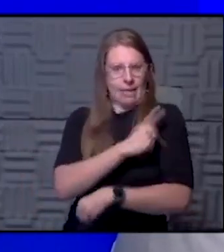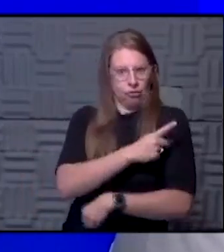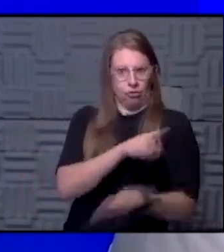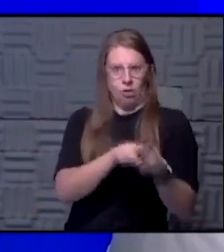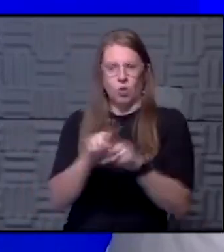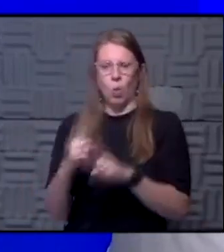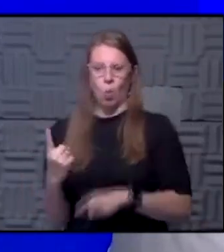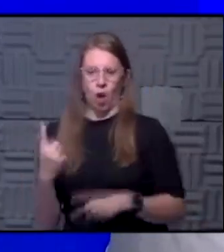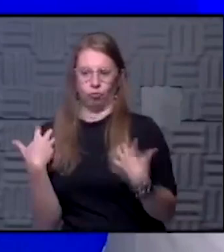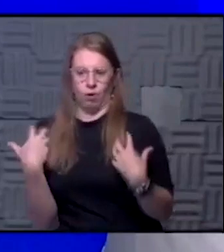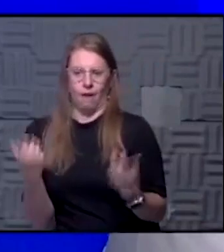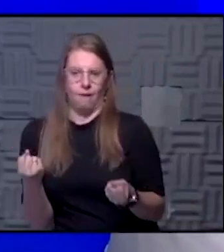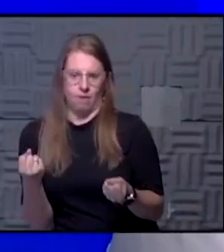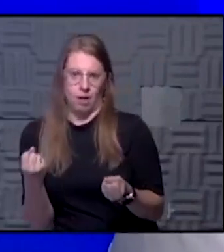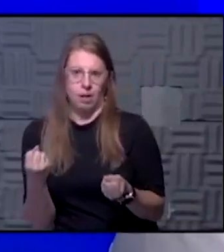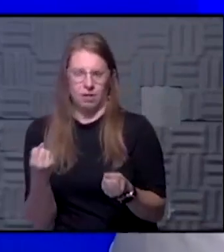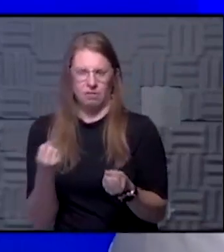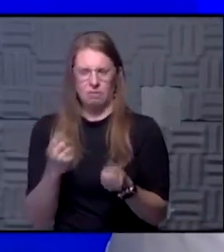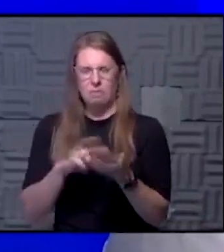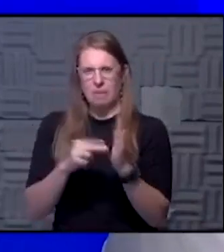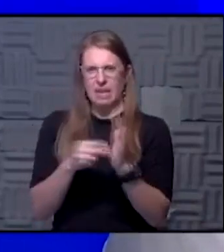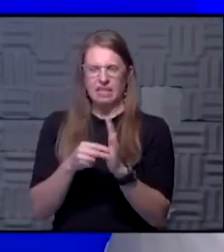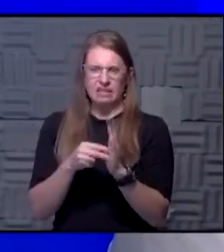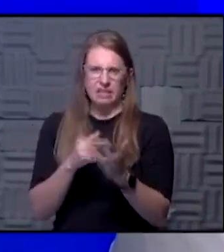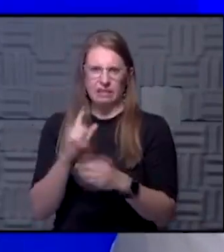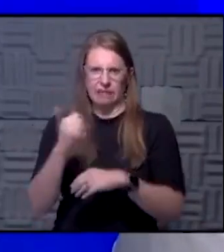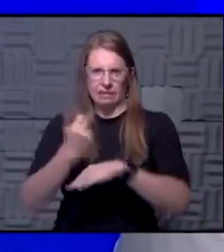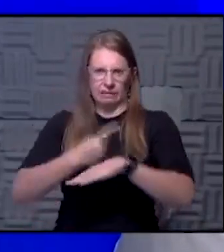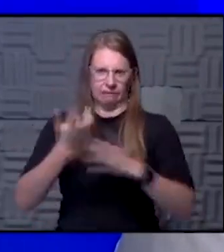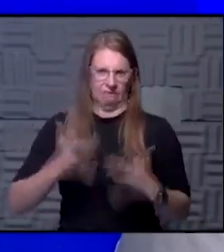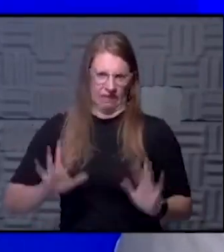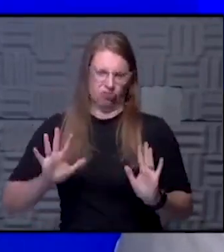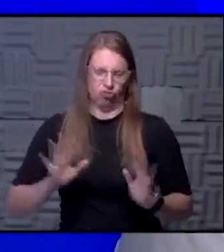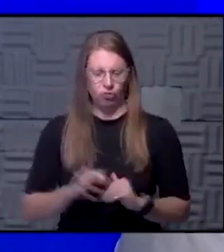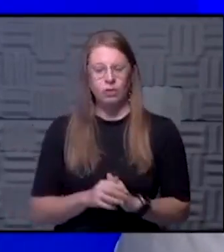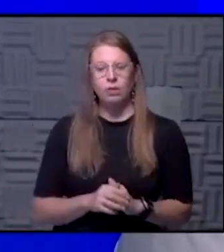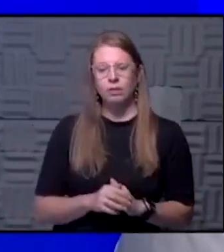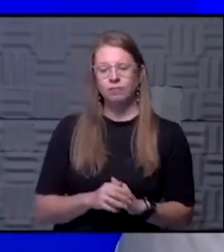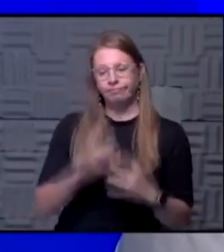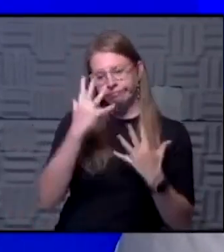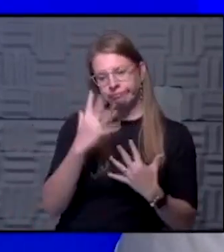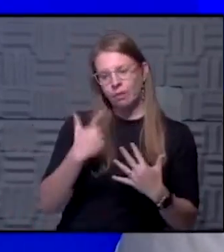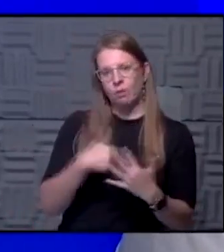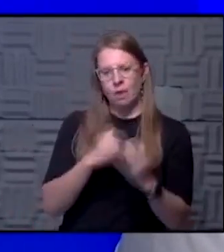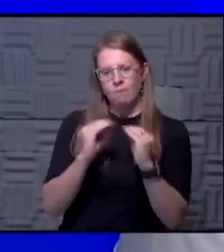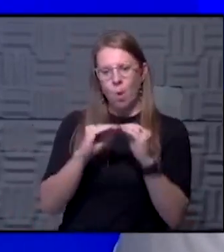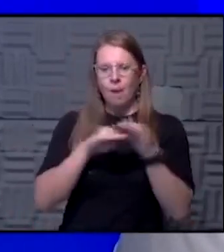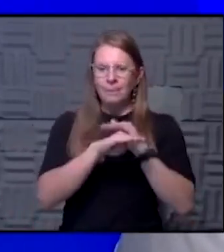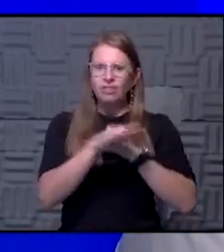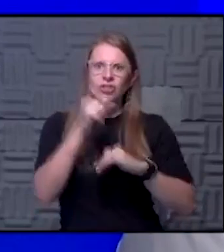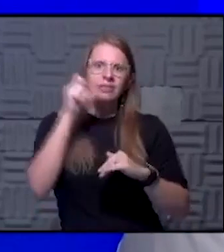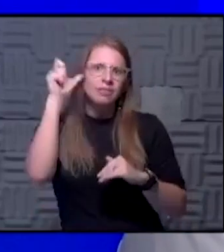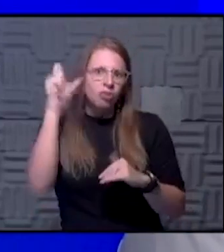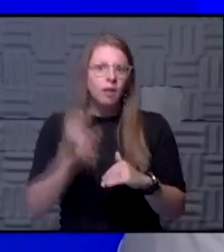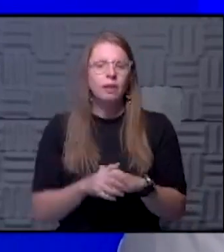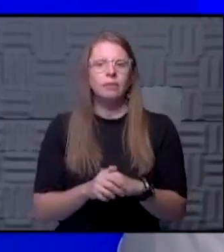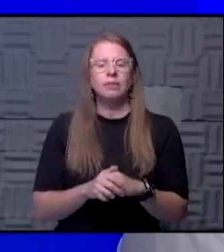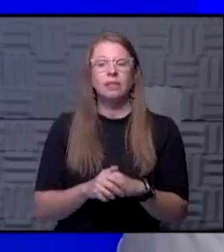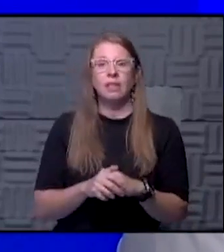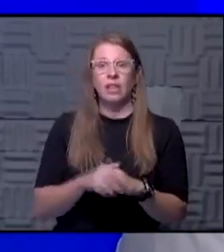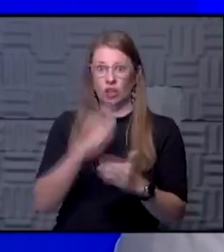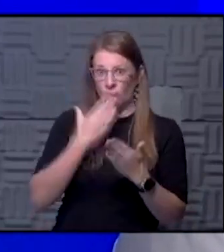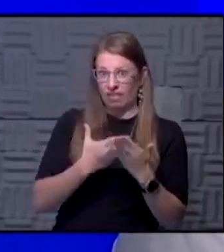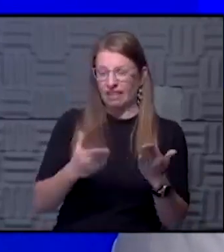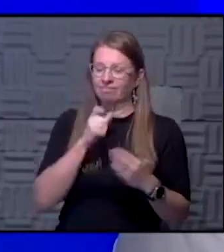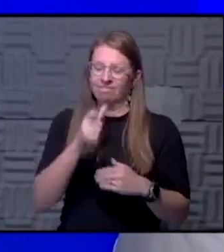with 1 in the recovery or past that acute stage. So unfortunately, we've had more admissions yesterday, and that's not a good thing. And we